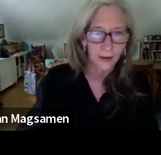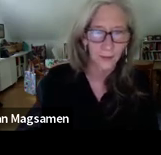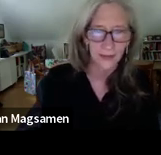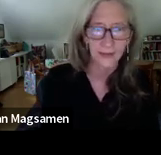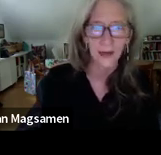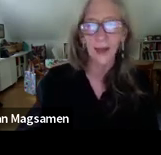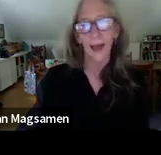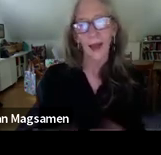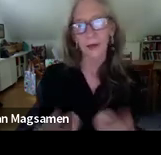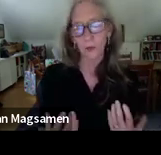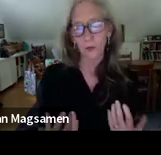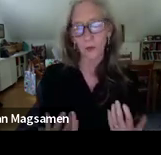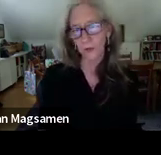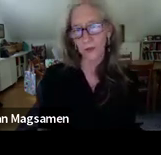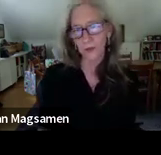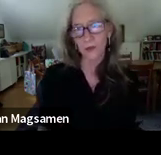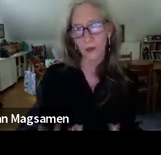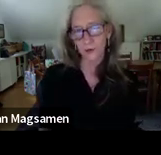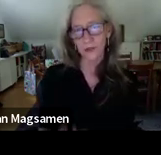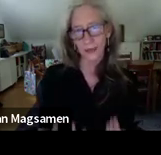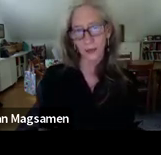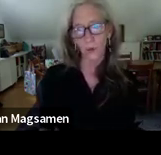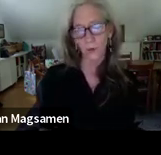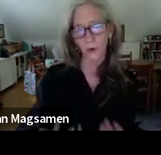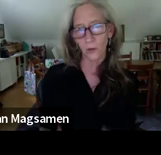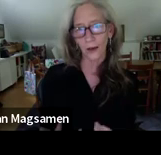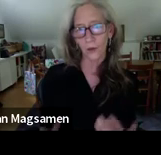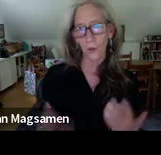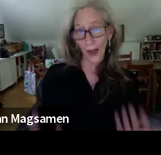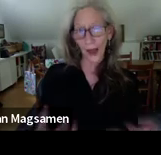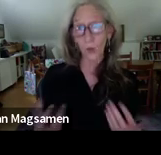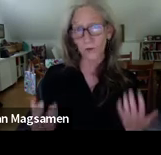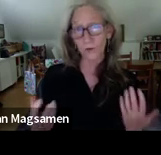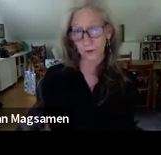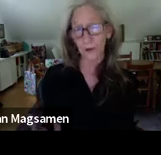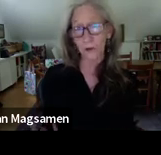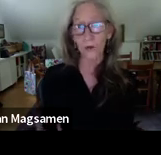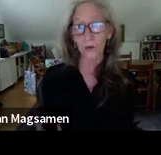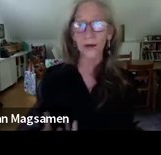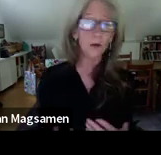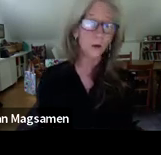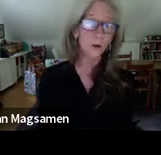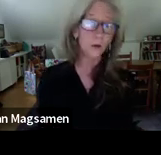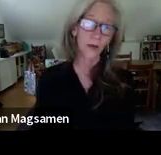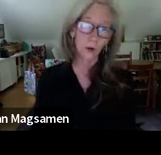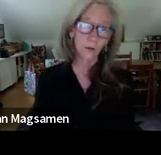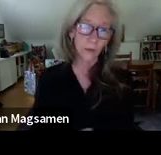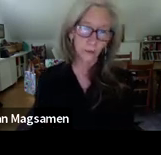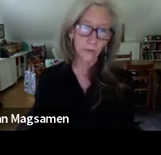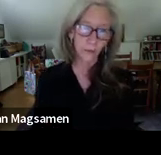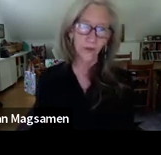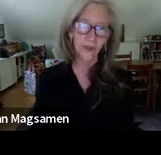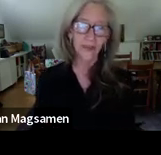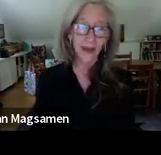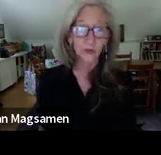who's a neuroanatomist. And, as we're beginning to understand more and more about how we feel, we now know that we